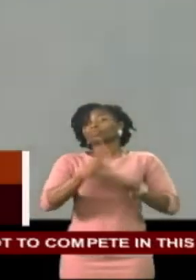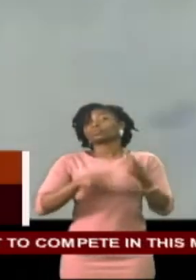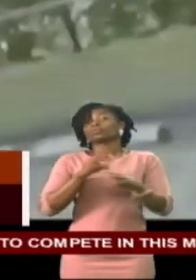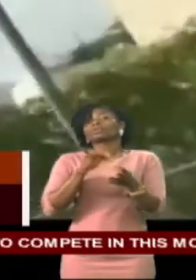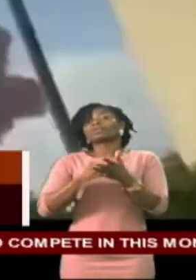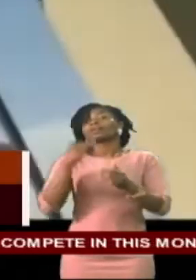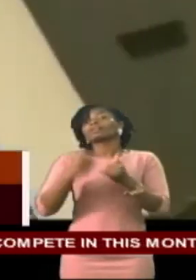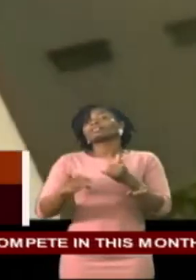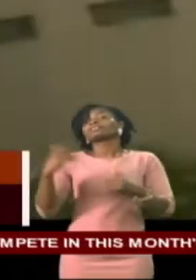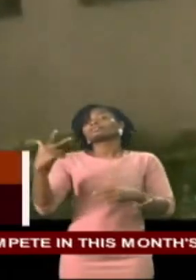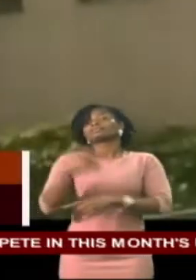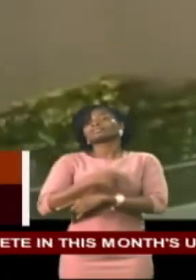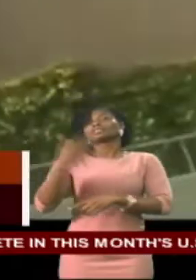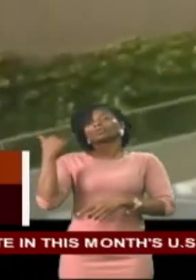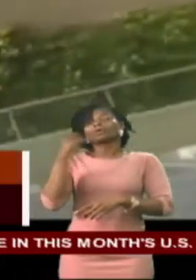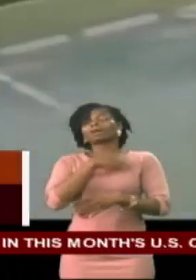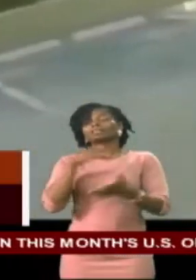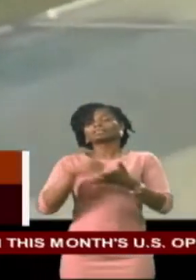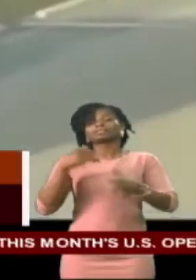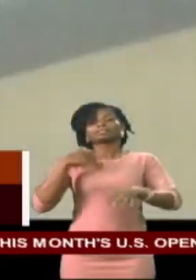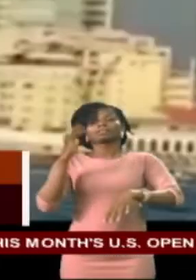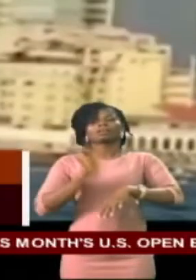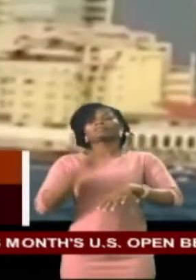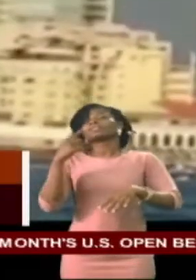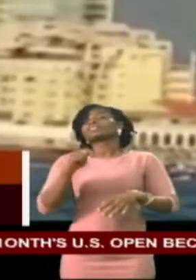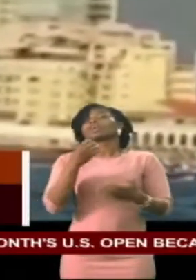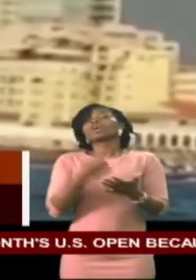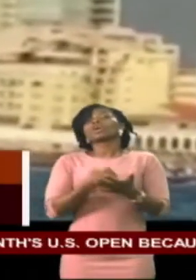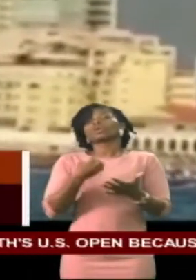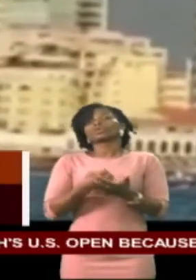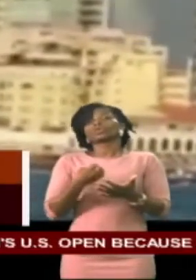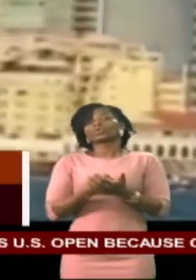economic meltdown and a surge in coronavirus infections.